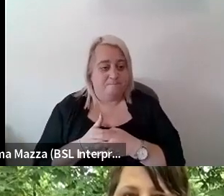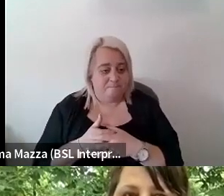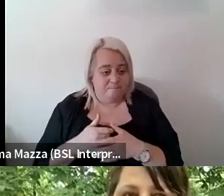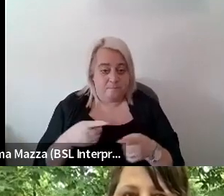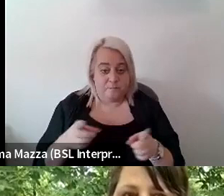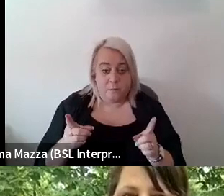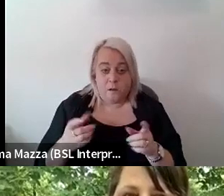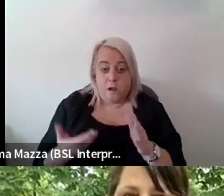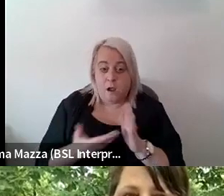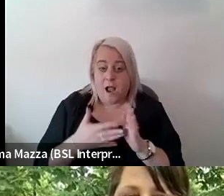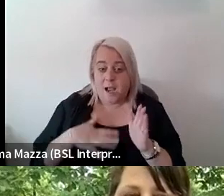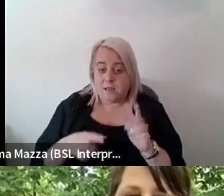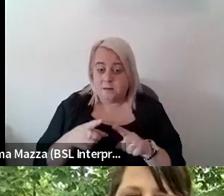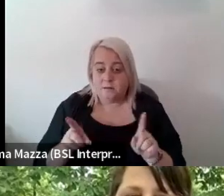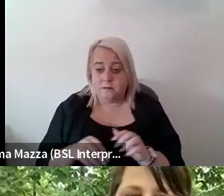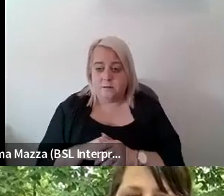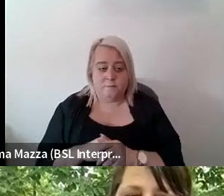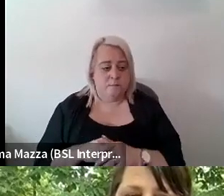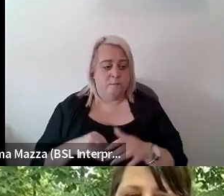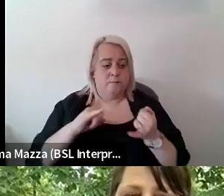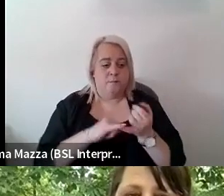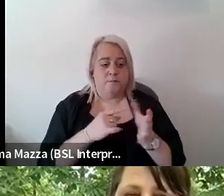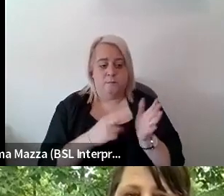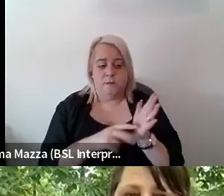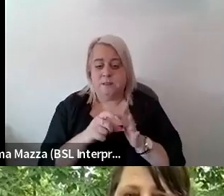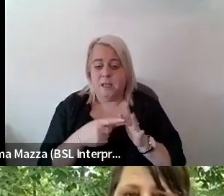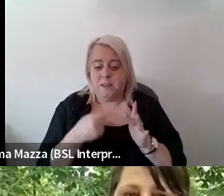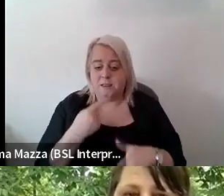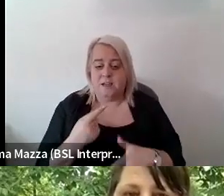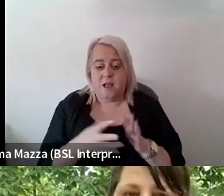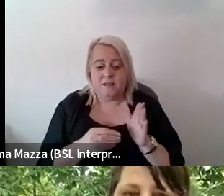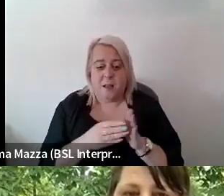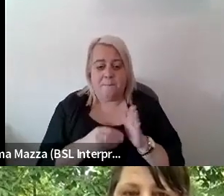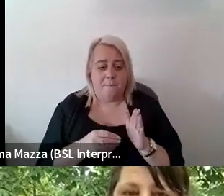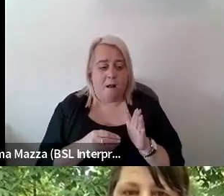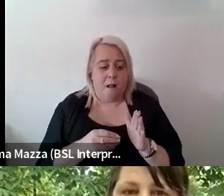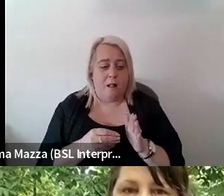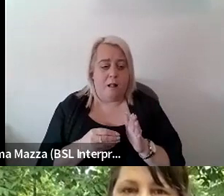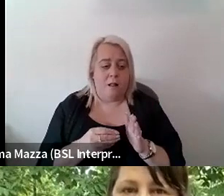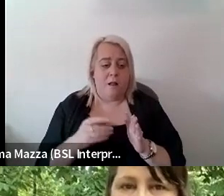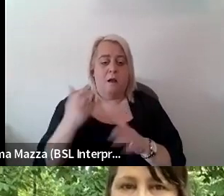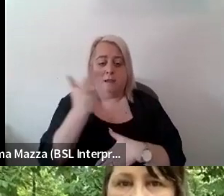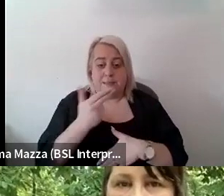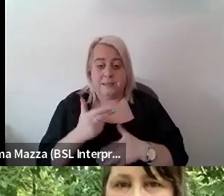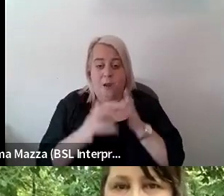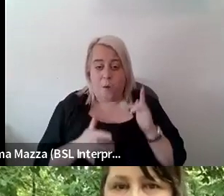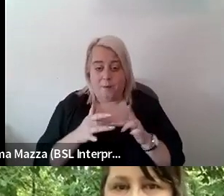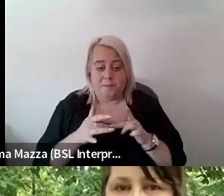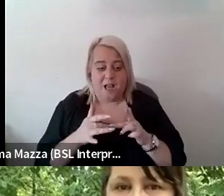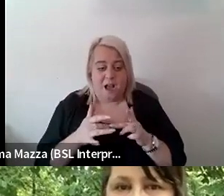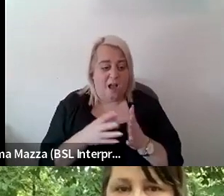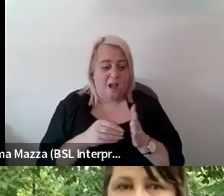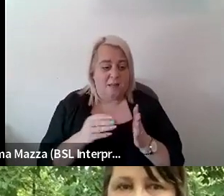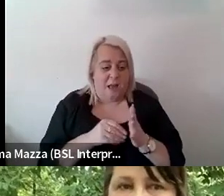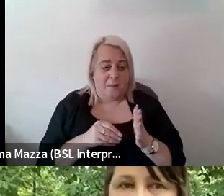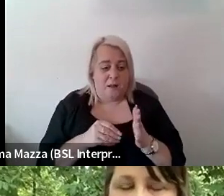on that one? Yeah, I just want to say that, you know, like, for example, if you've got, you know, you've designed a website for say, CyberDux